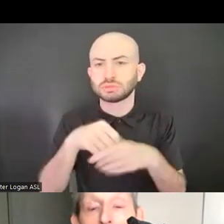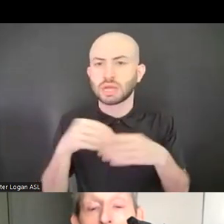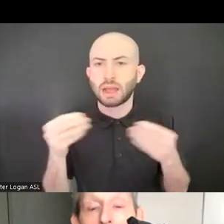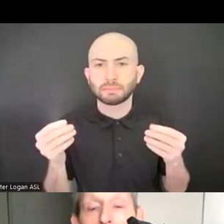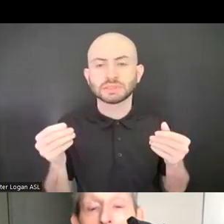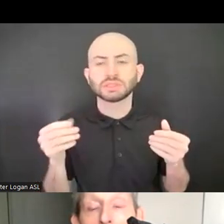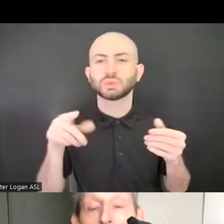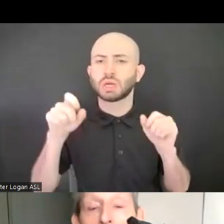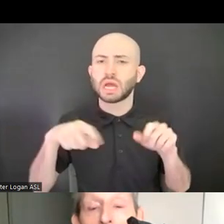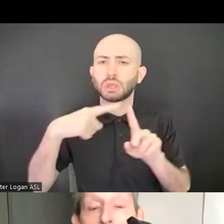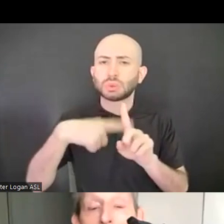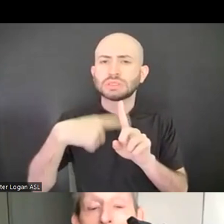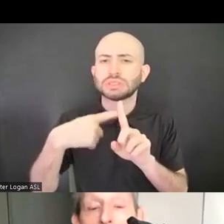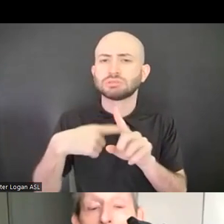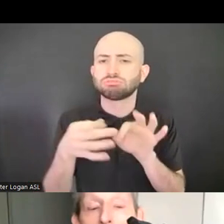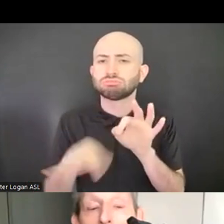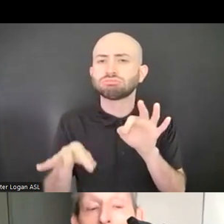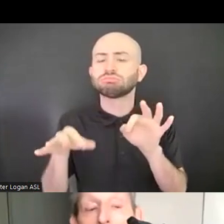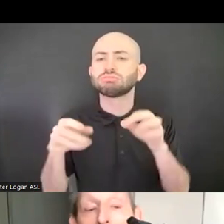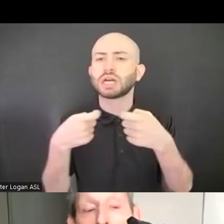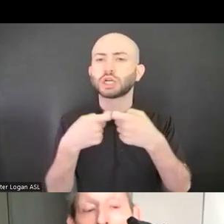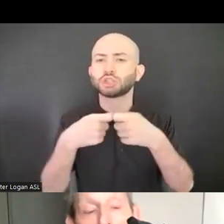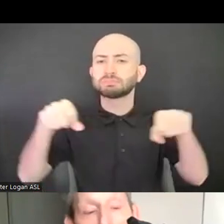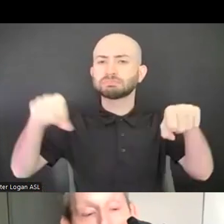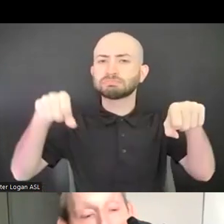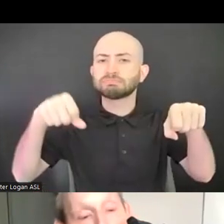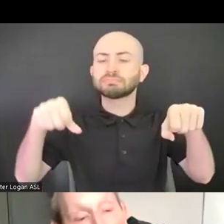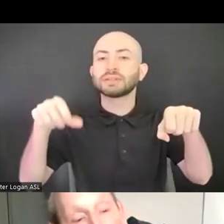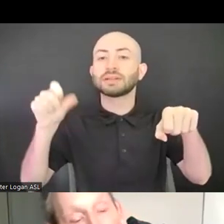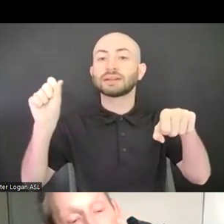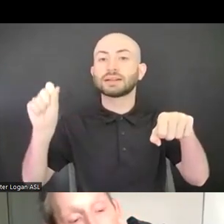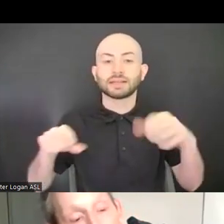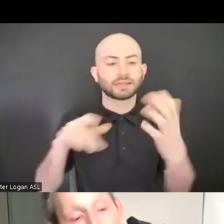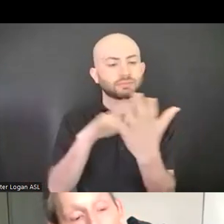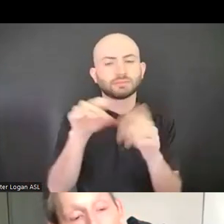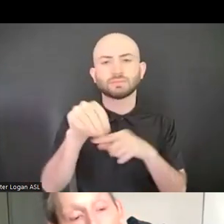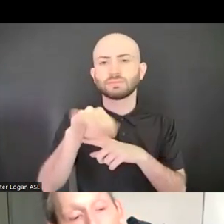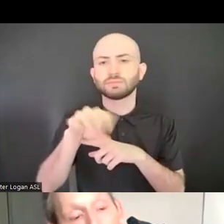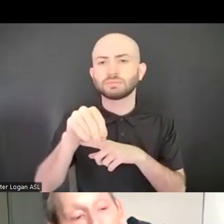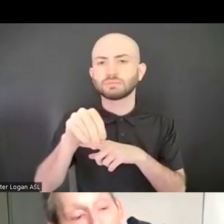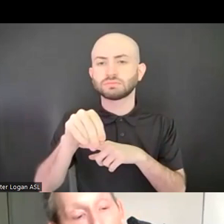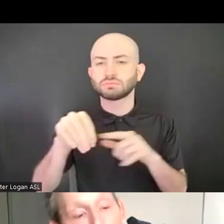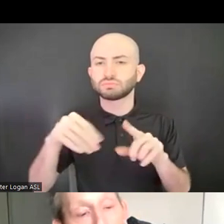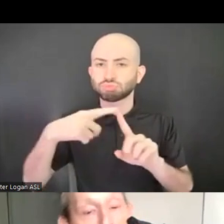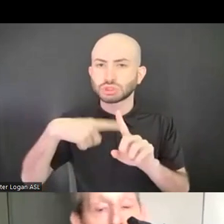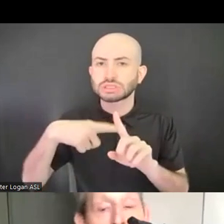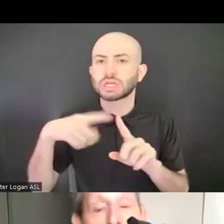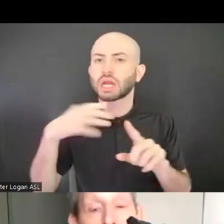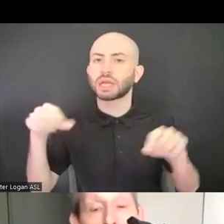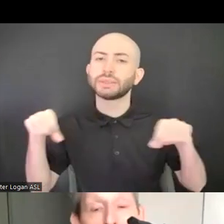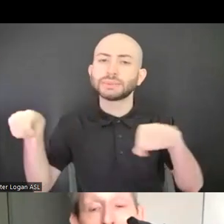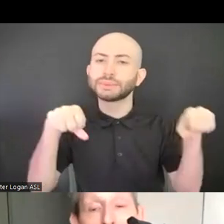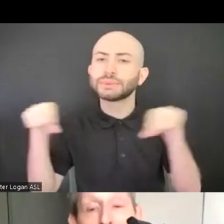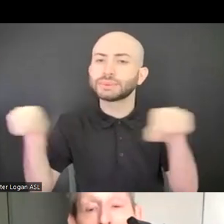scooters um electric scooters that people can rent and um drive around the